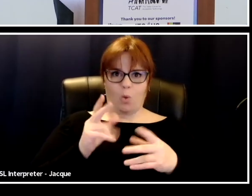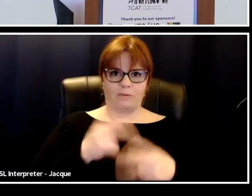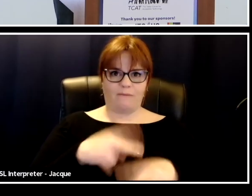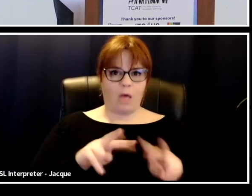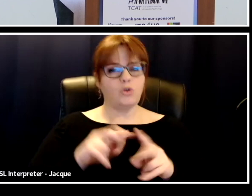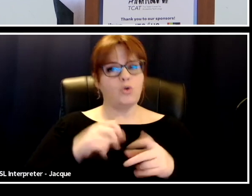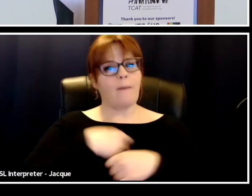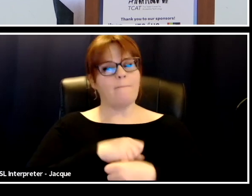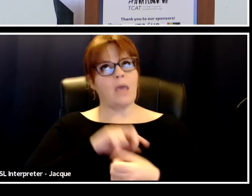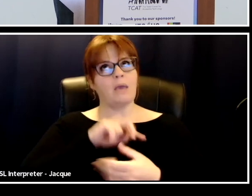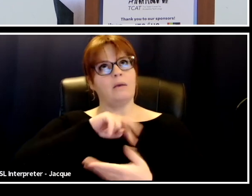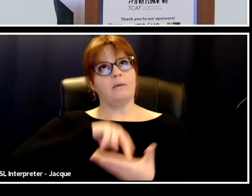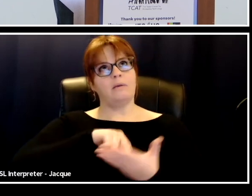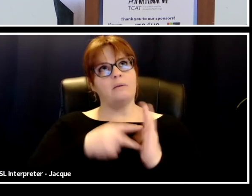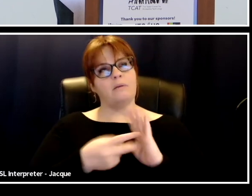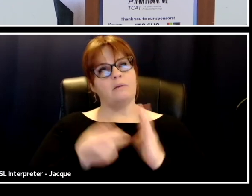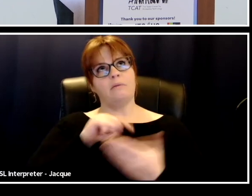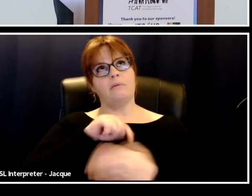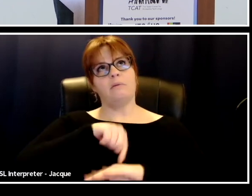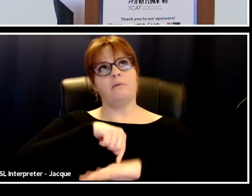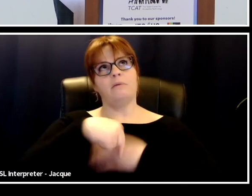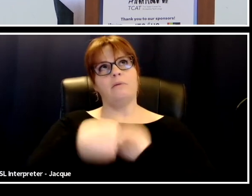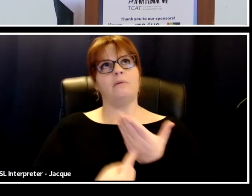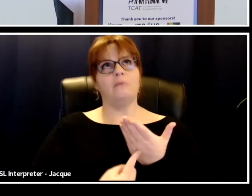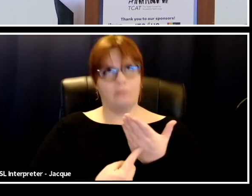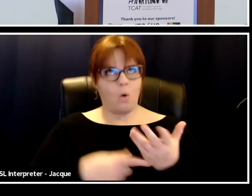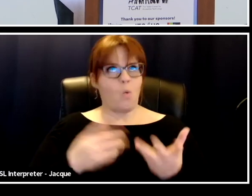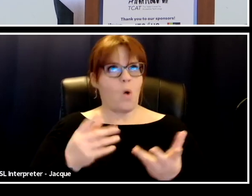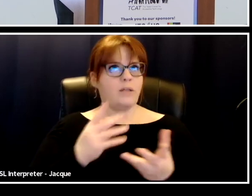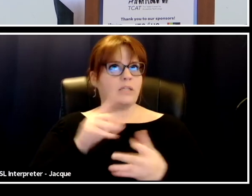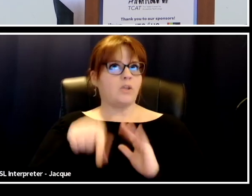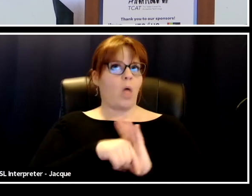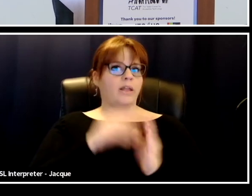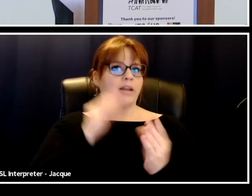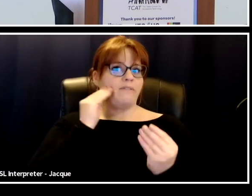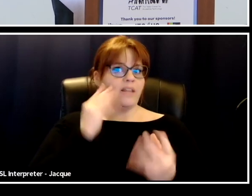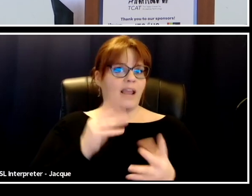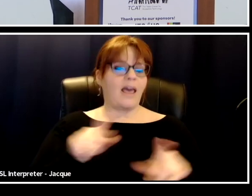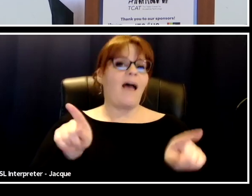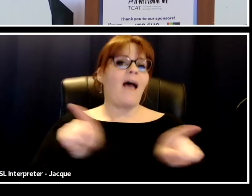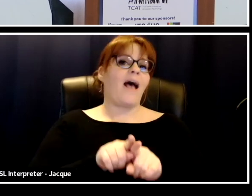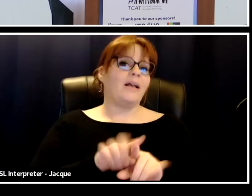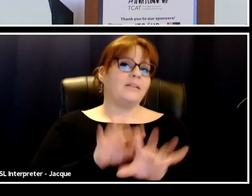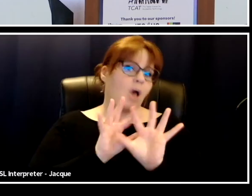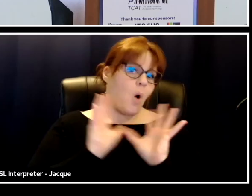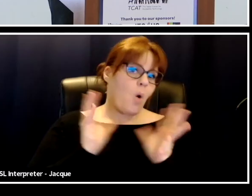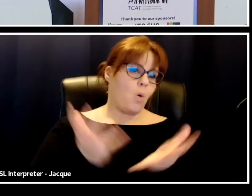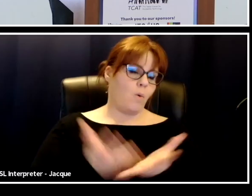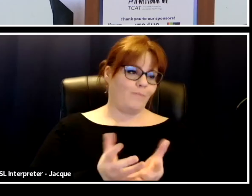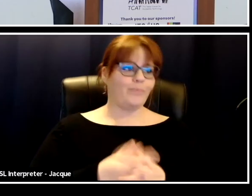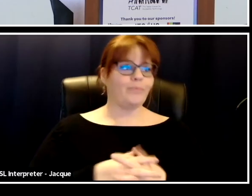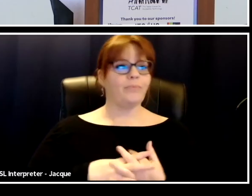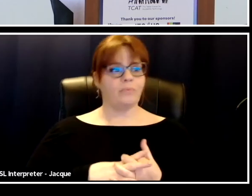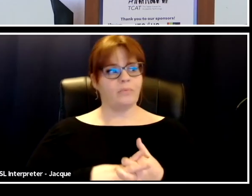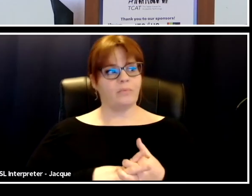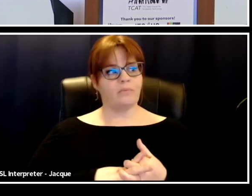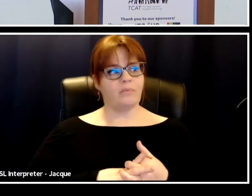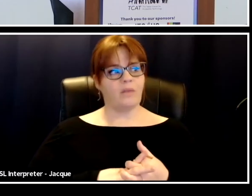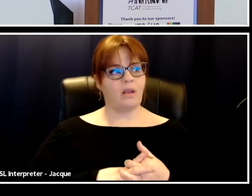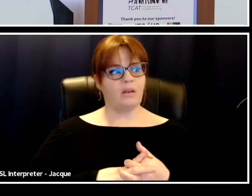inference about what the quality of the data would be as a whole. And so that's kind of a